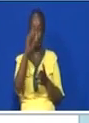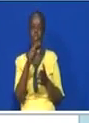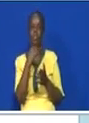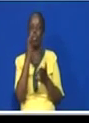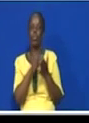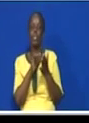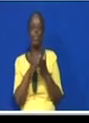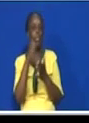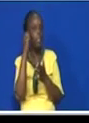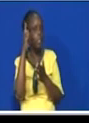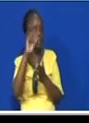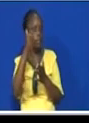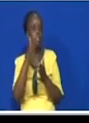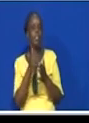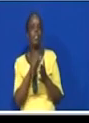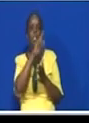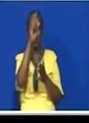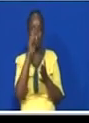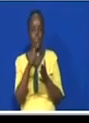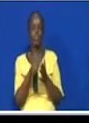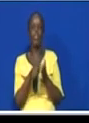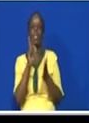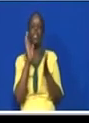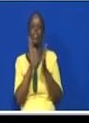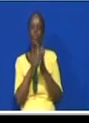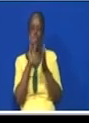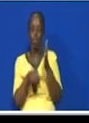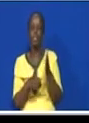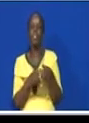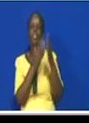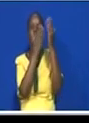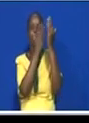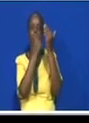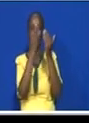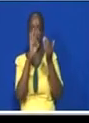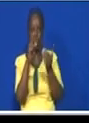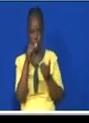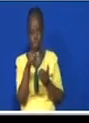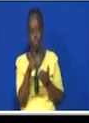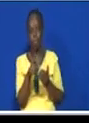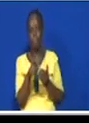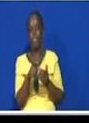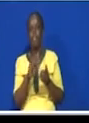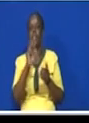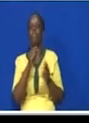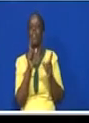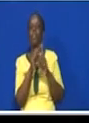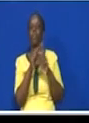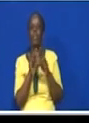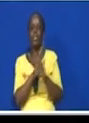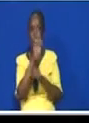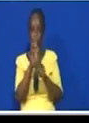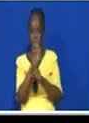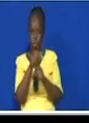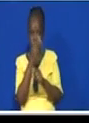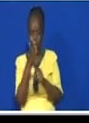to understand first the question and what it requires of you to do. The first term that is used